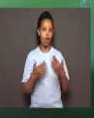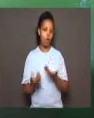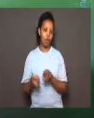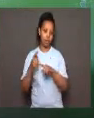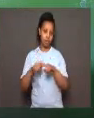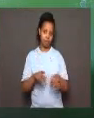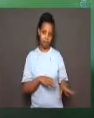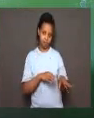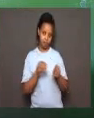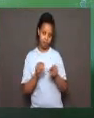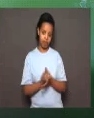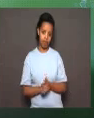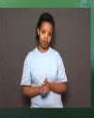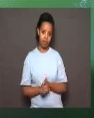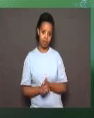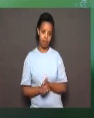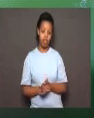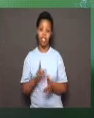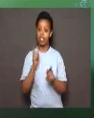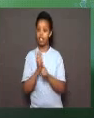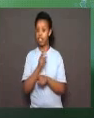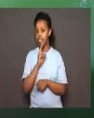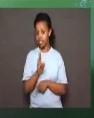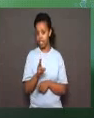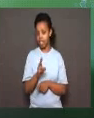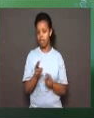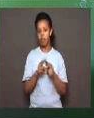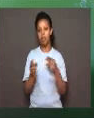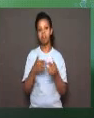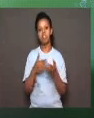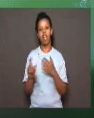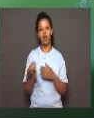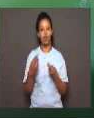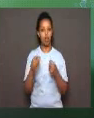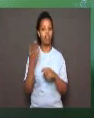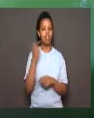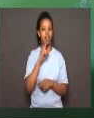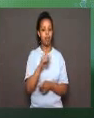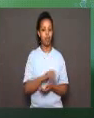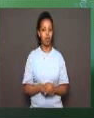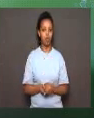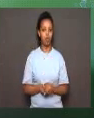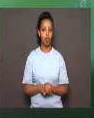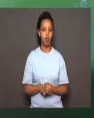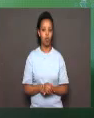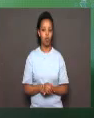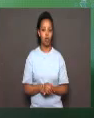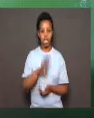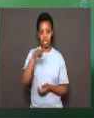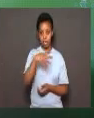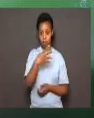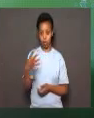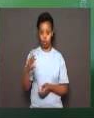Welcome back, students. I am sure that was a simple activity for you. Your tables